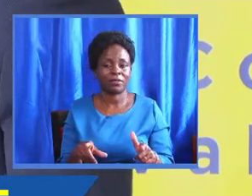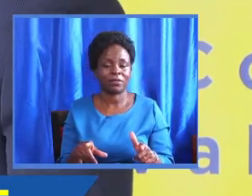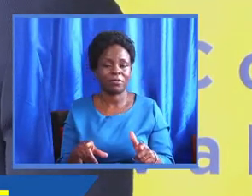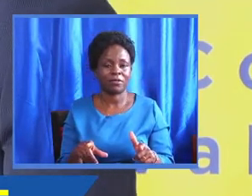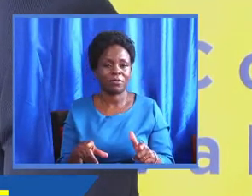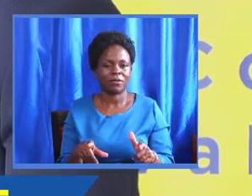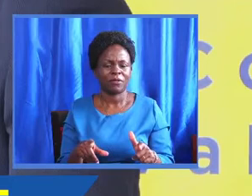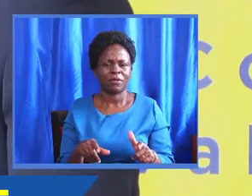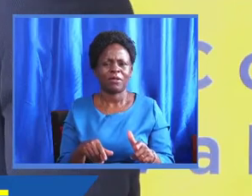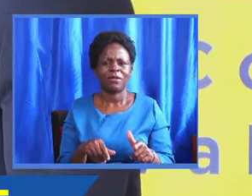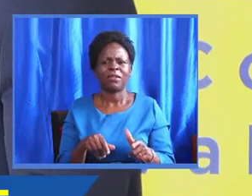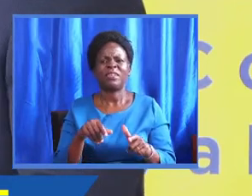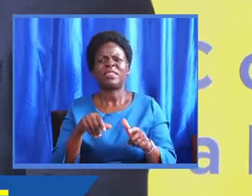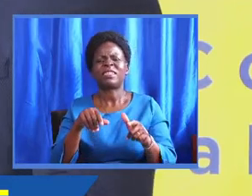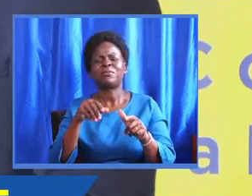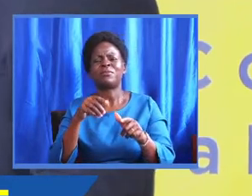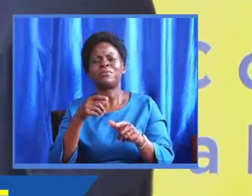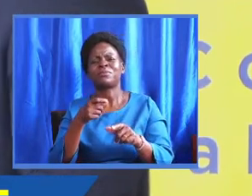Unplanned